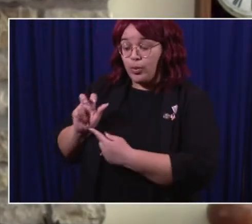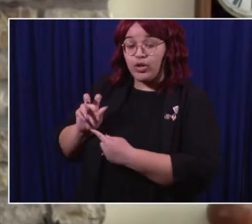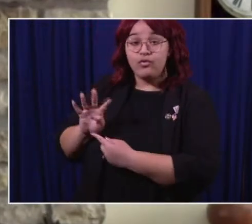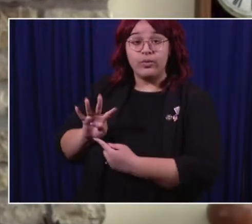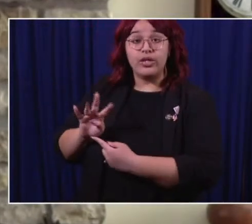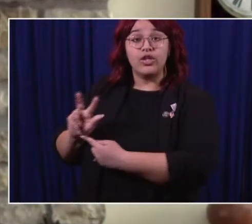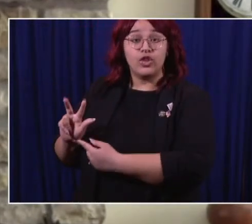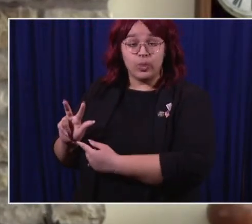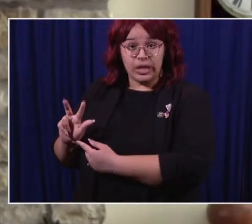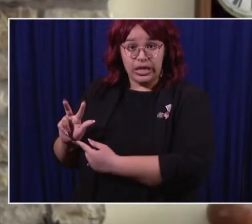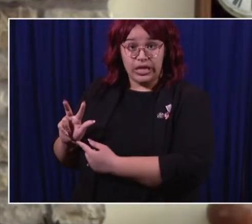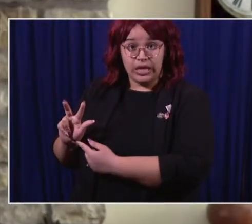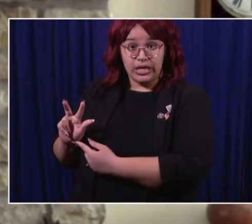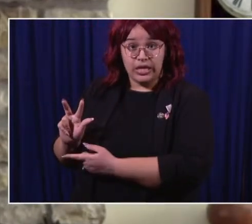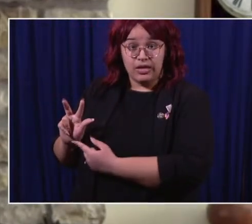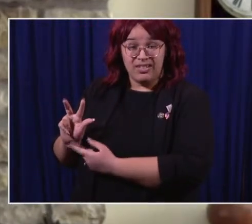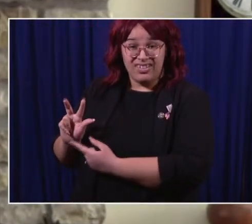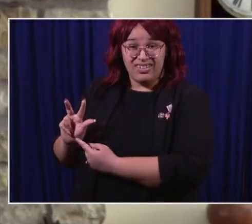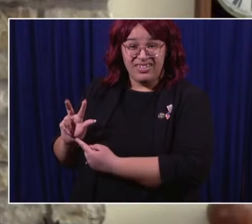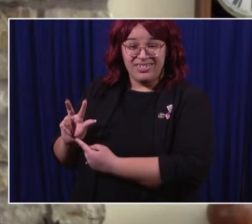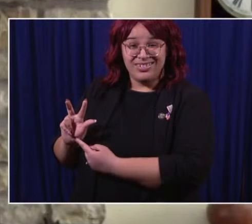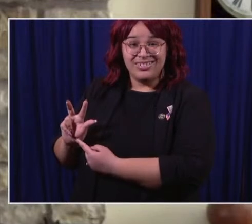last reported.